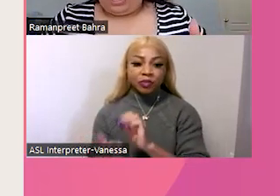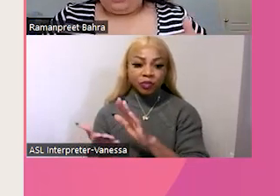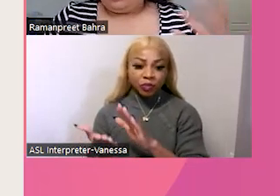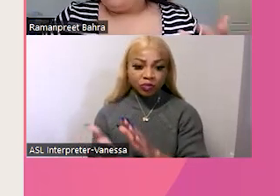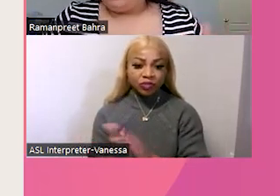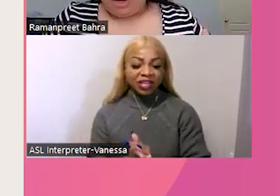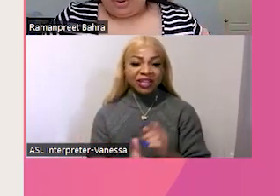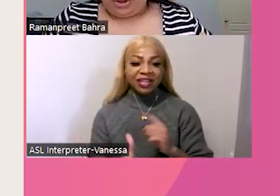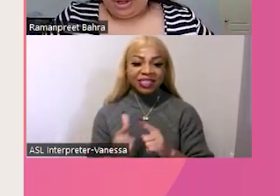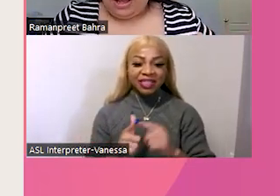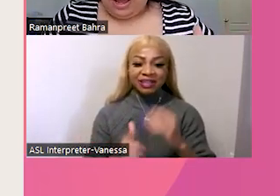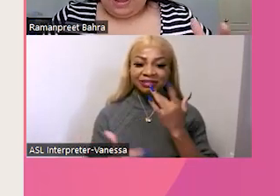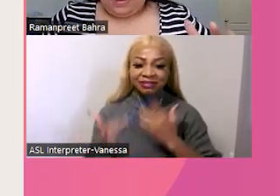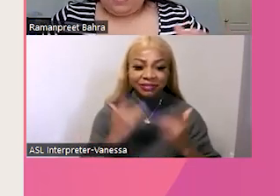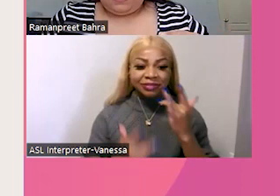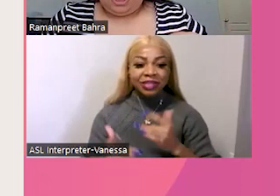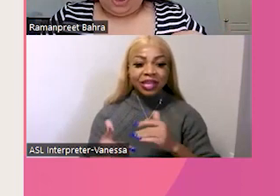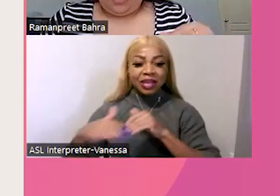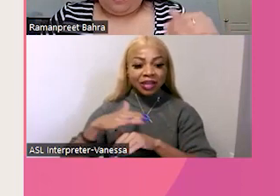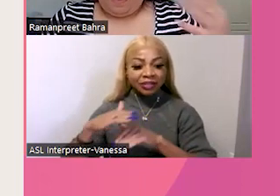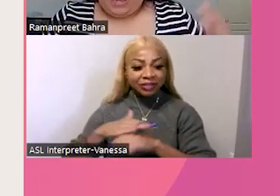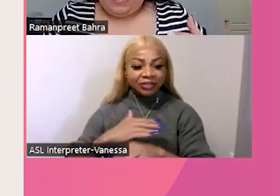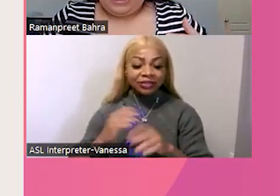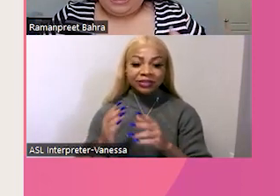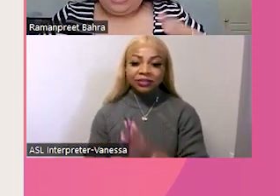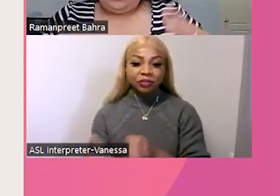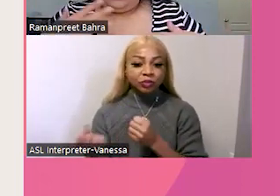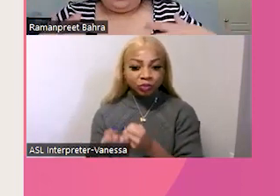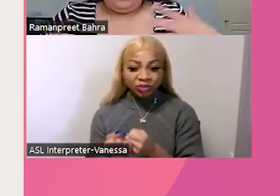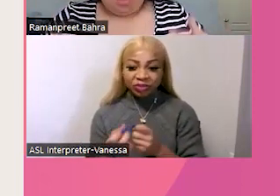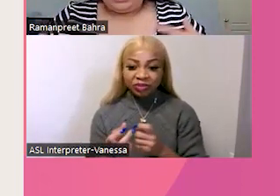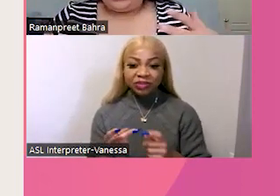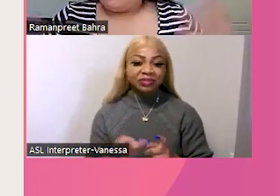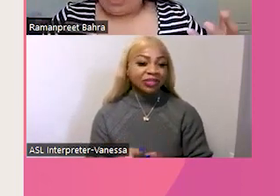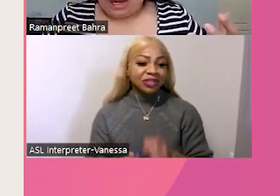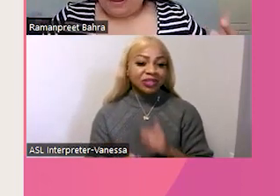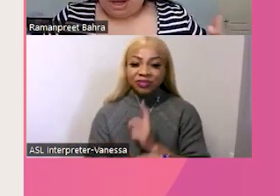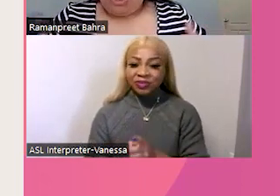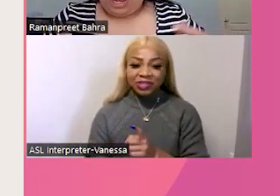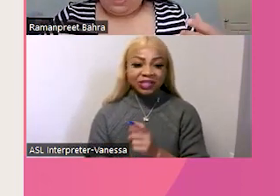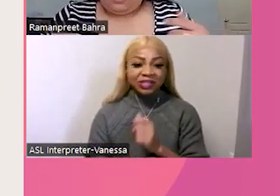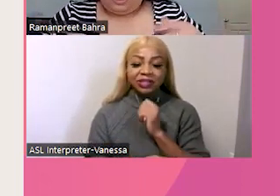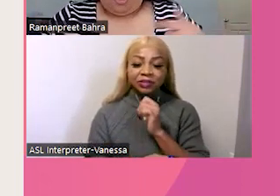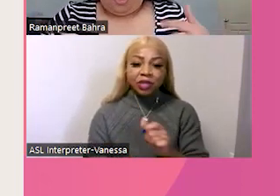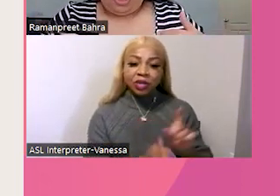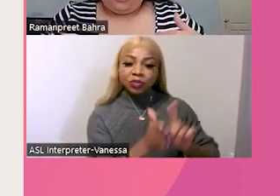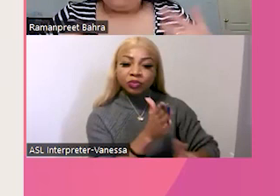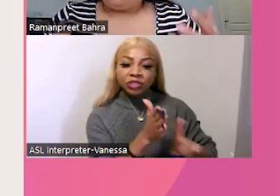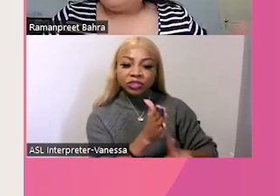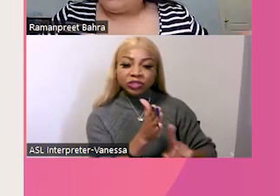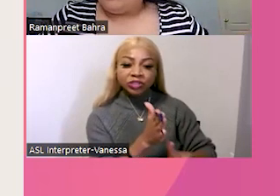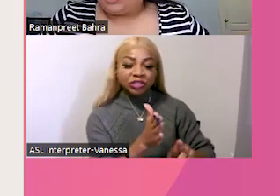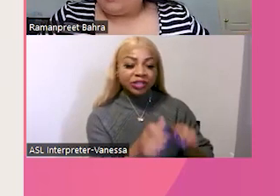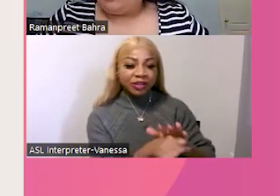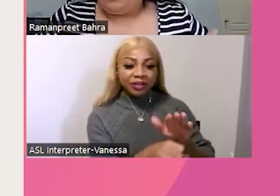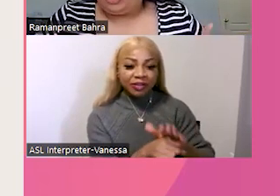support, and life in general is, basically not explored as much. And there are